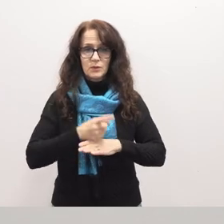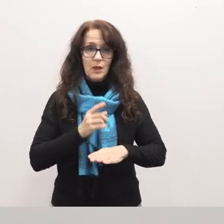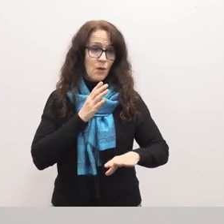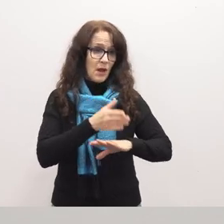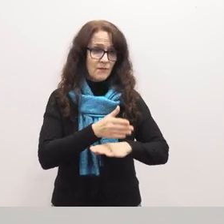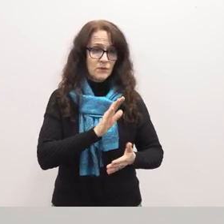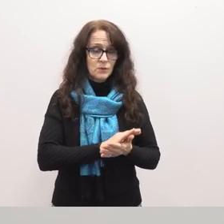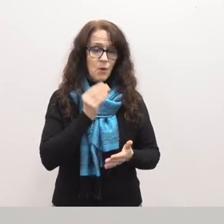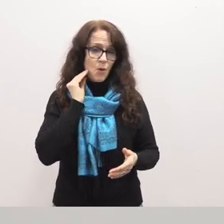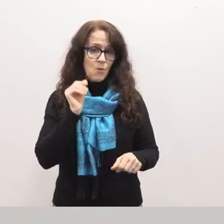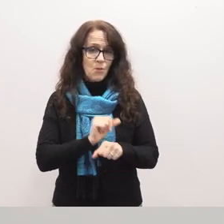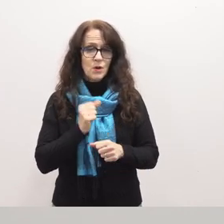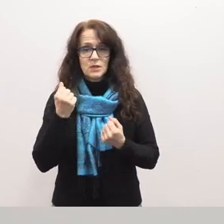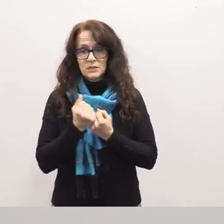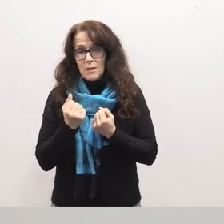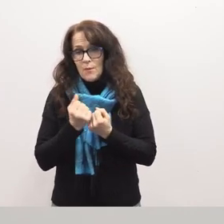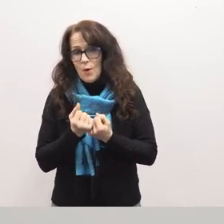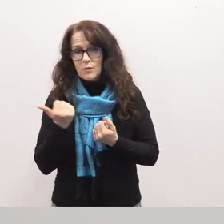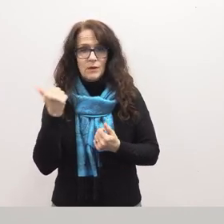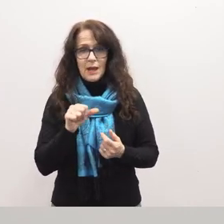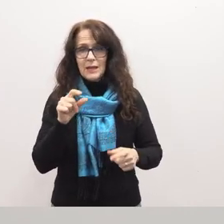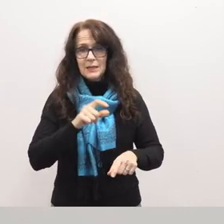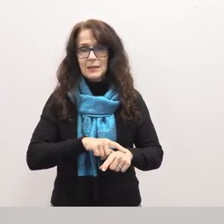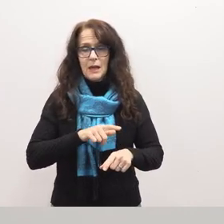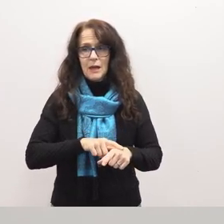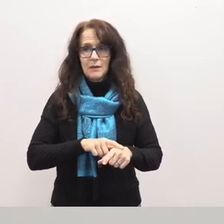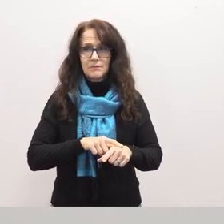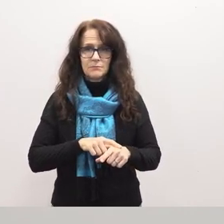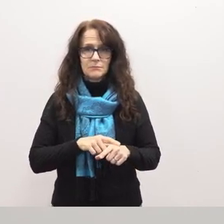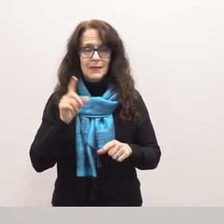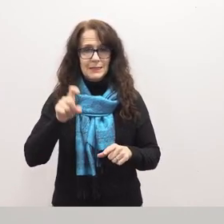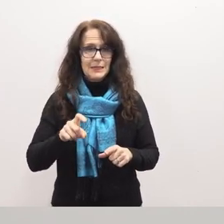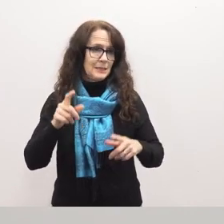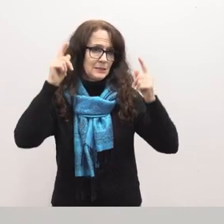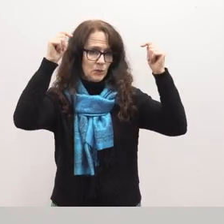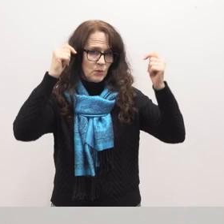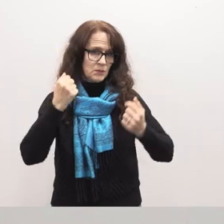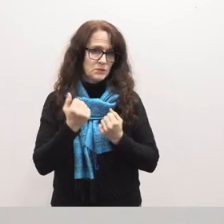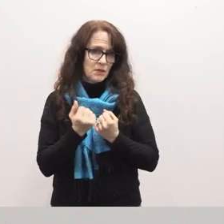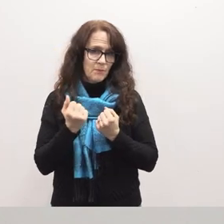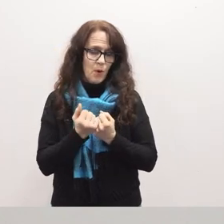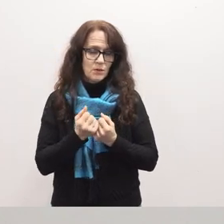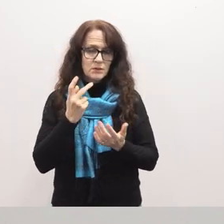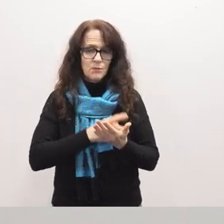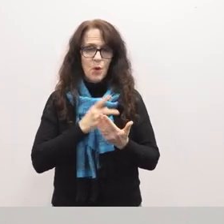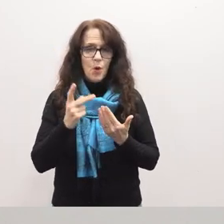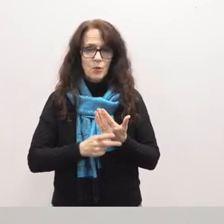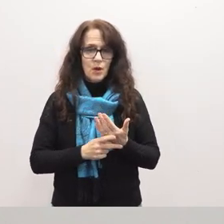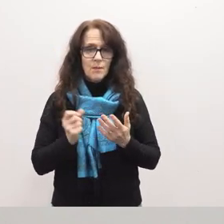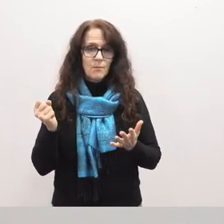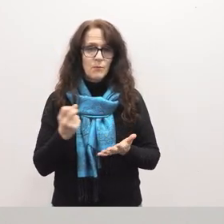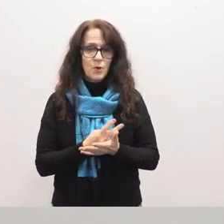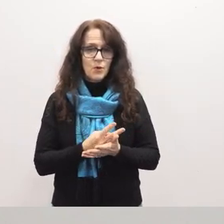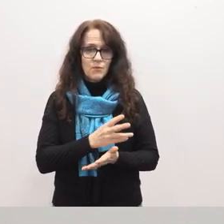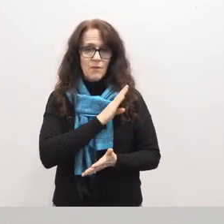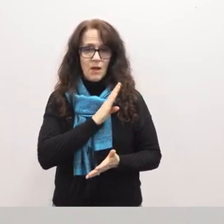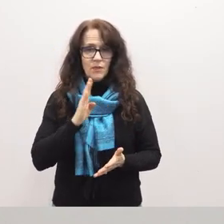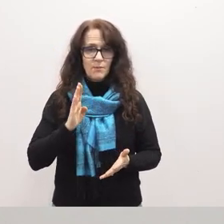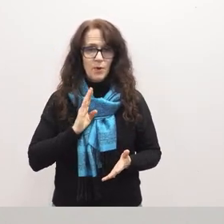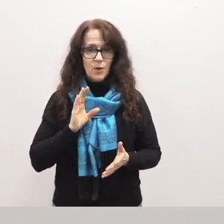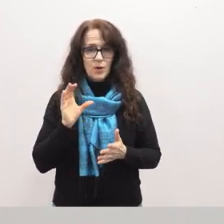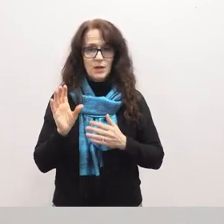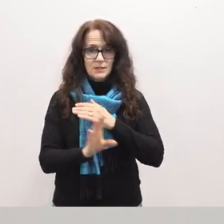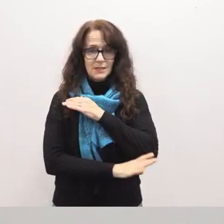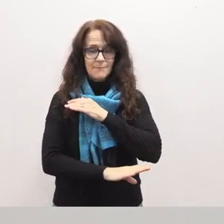school for homework support, or any time that a student needs tutoring support. This is a program that was approved by the board in